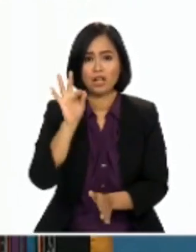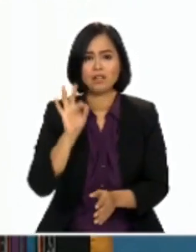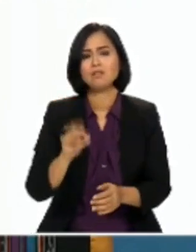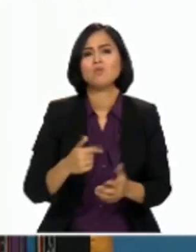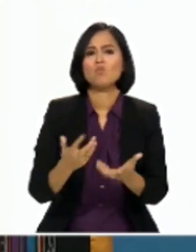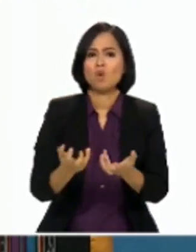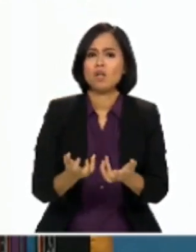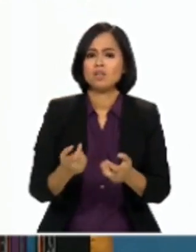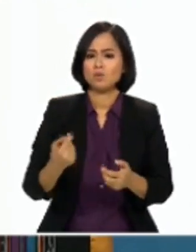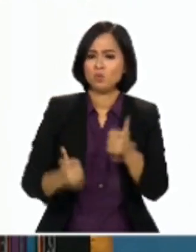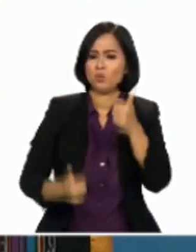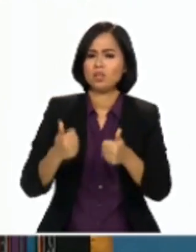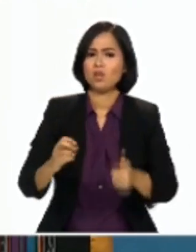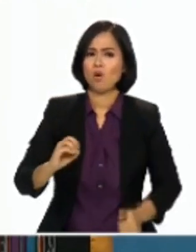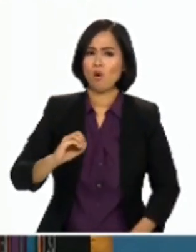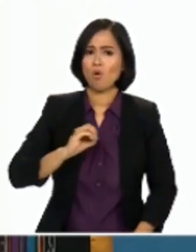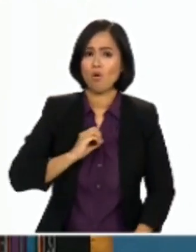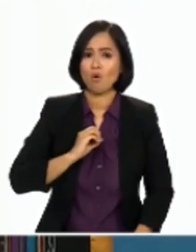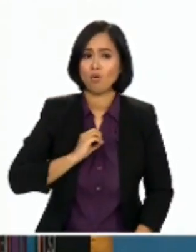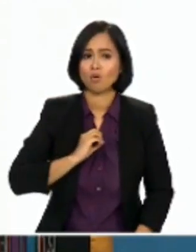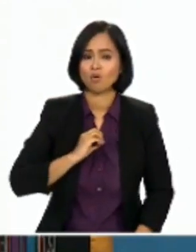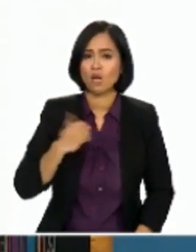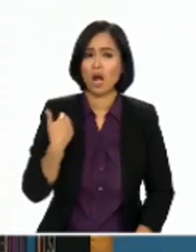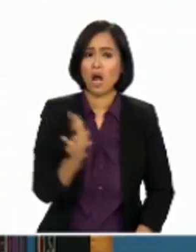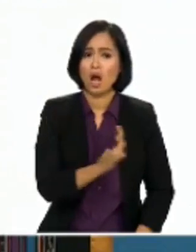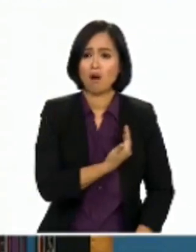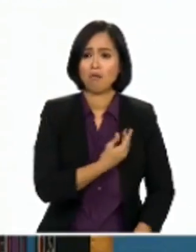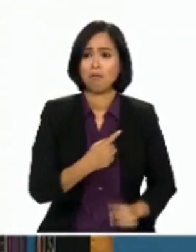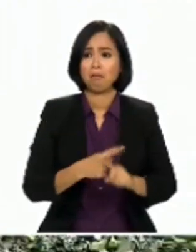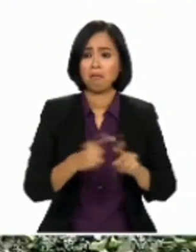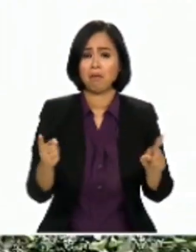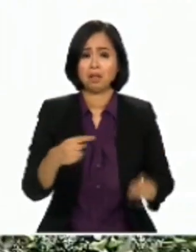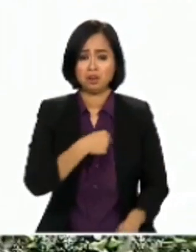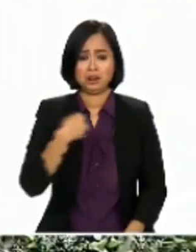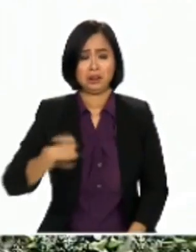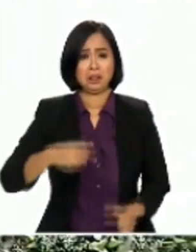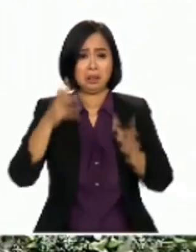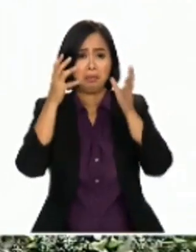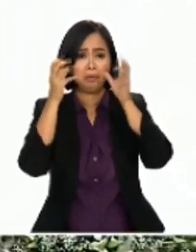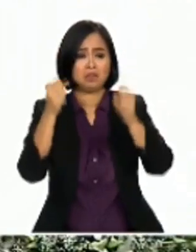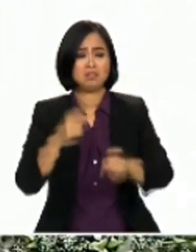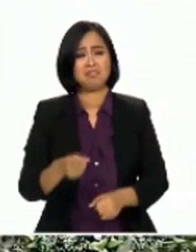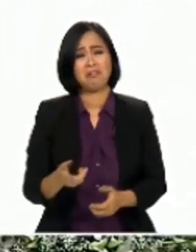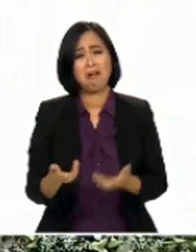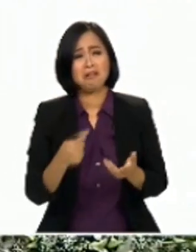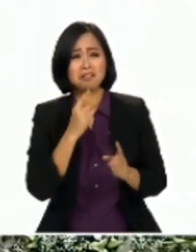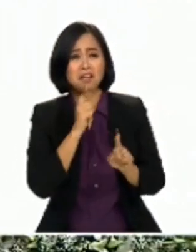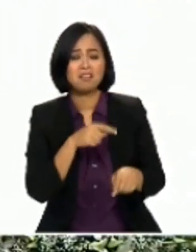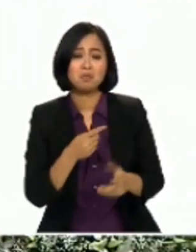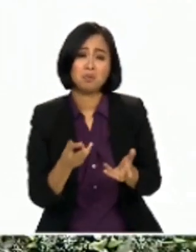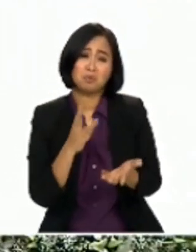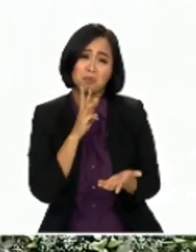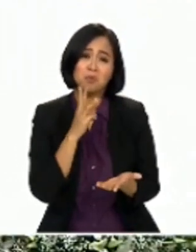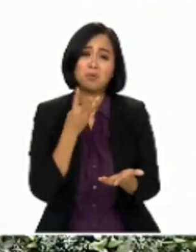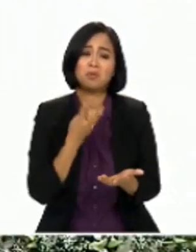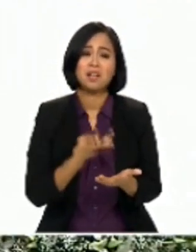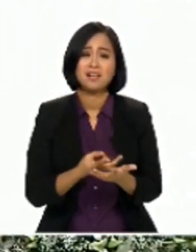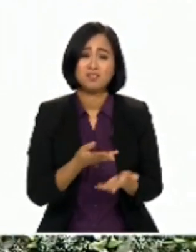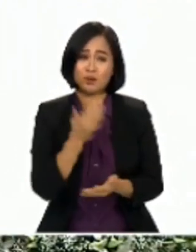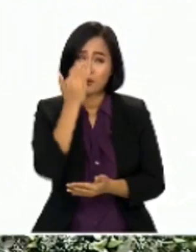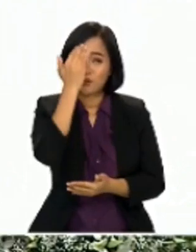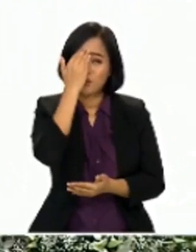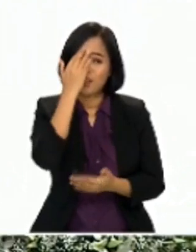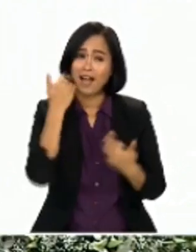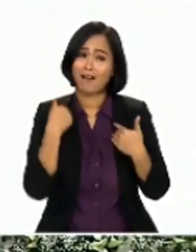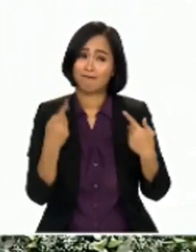is ours. Ang sabi ni President Xi, well, you know, there's a